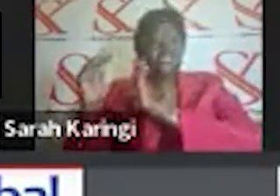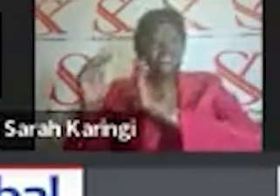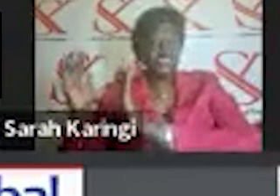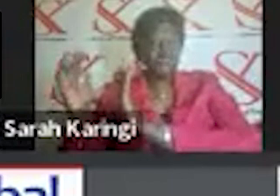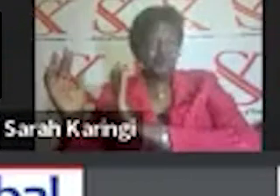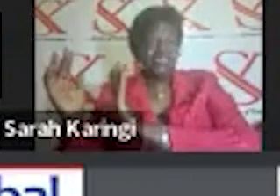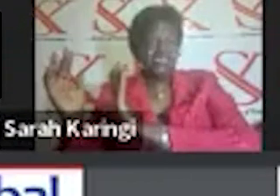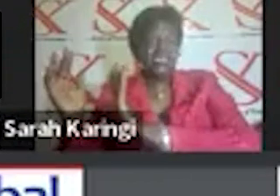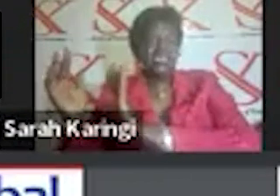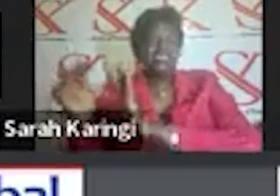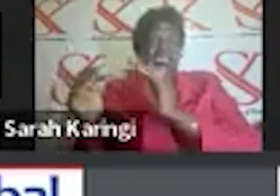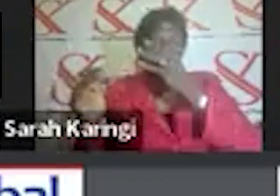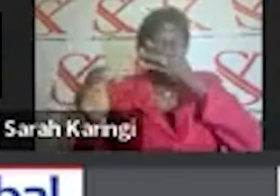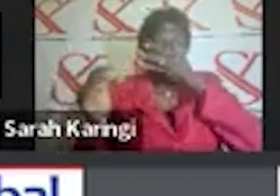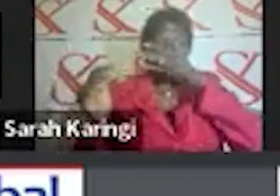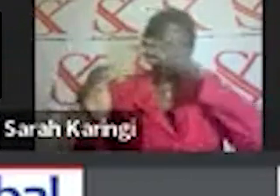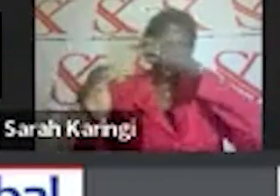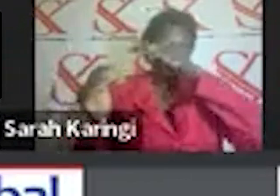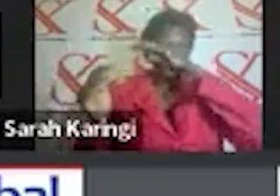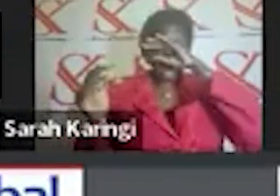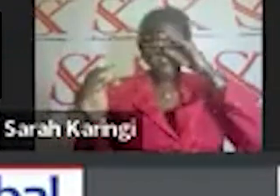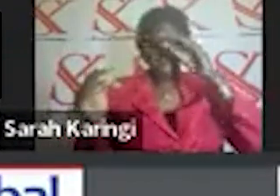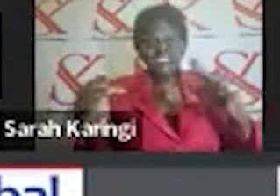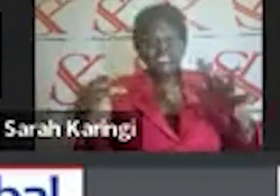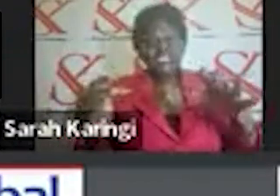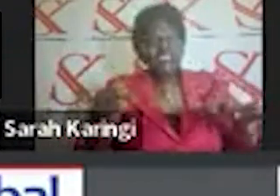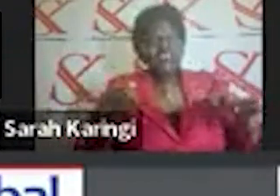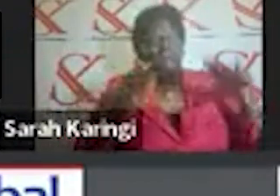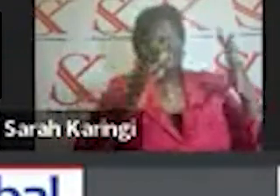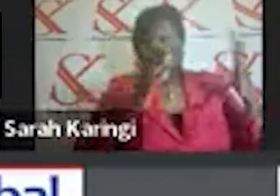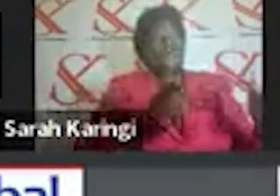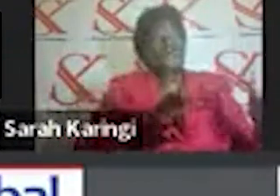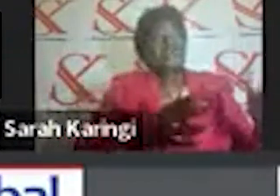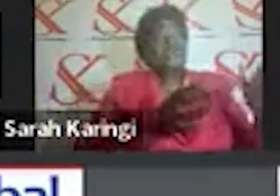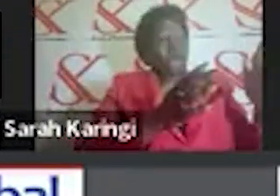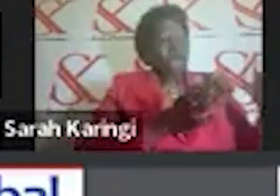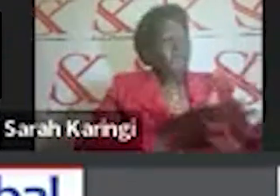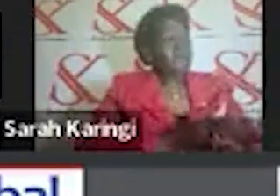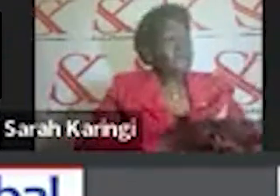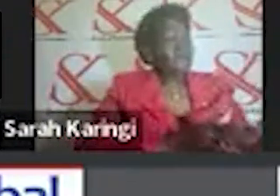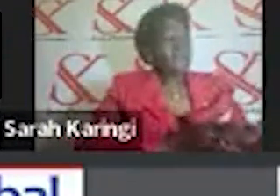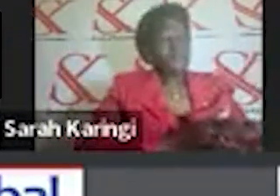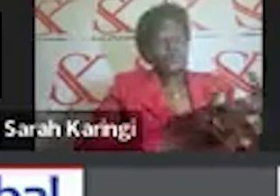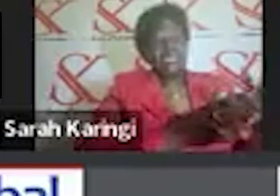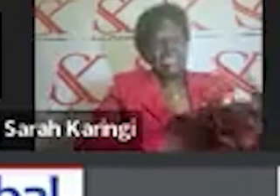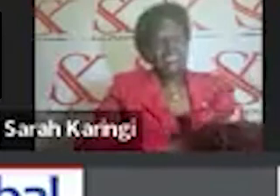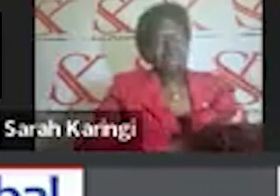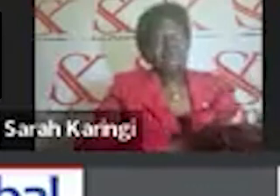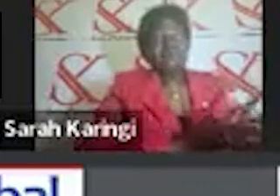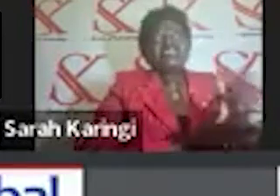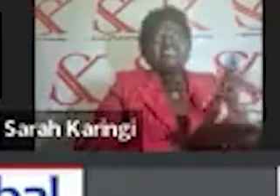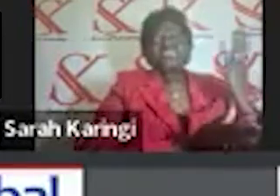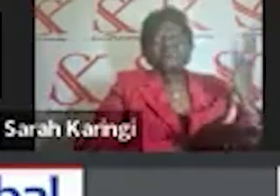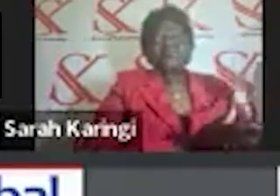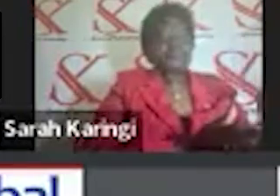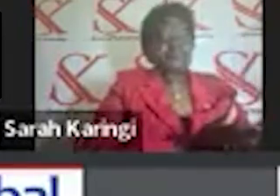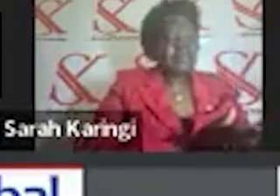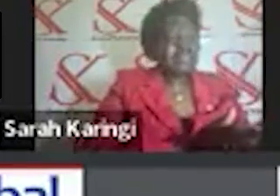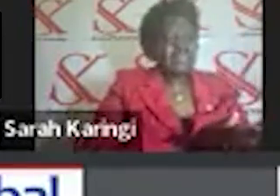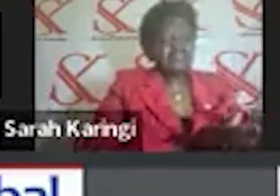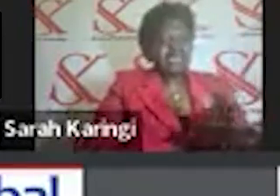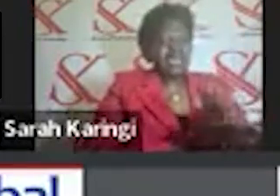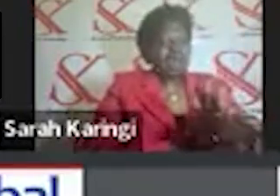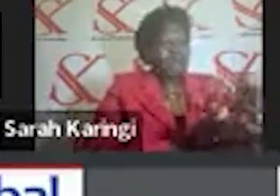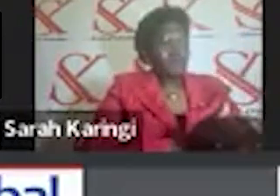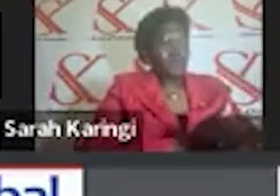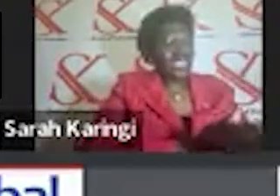grown those businesses so much. Then you also have to add knowledge. Do you ever go back, of course, to learn maybe something about